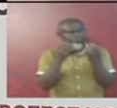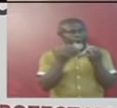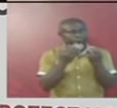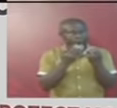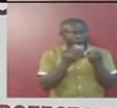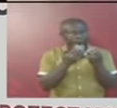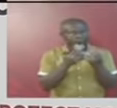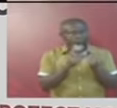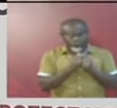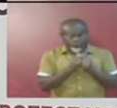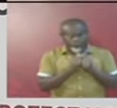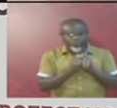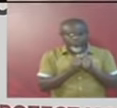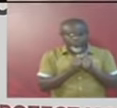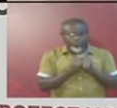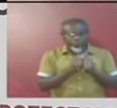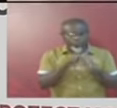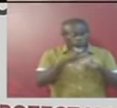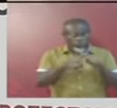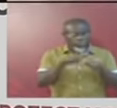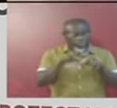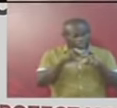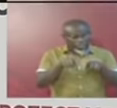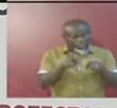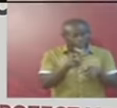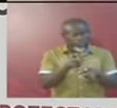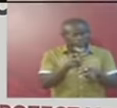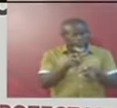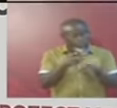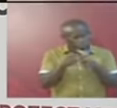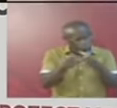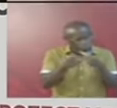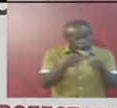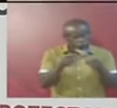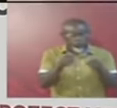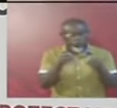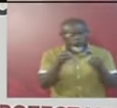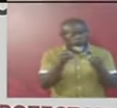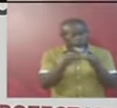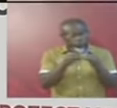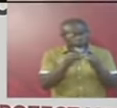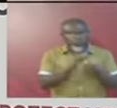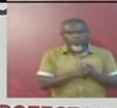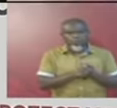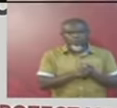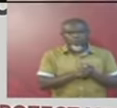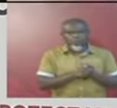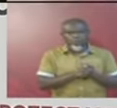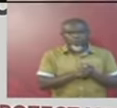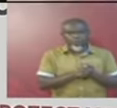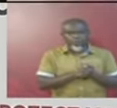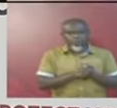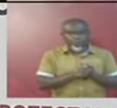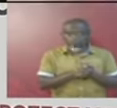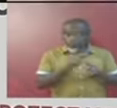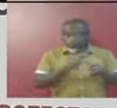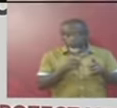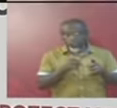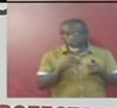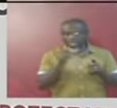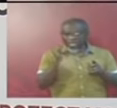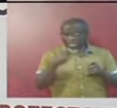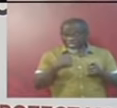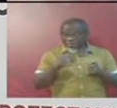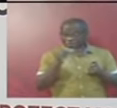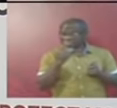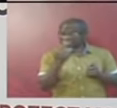are particularly anxious. However, as a more general rule, I would advise that you take things one day at a time,